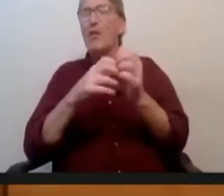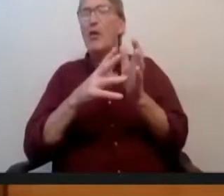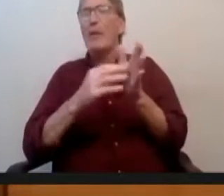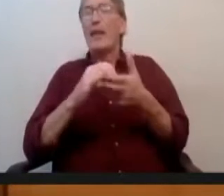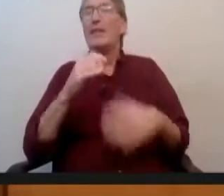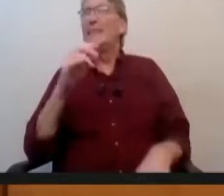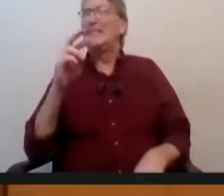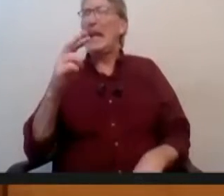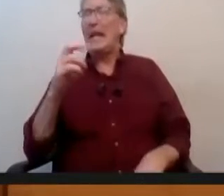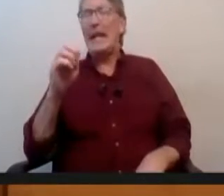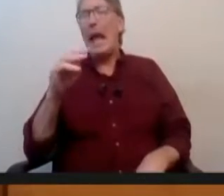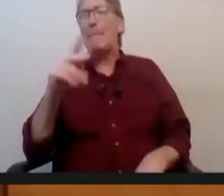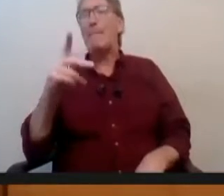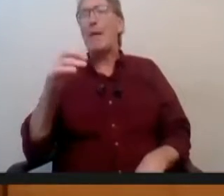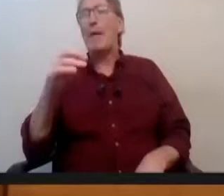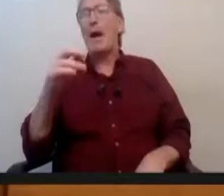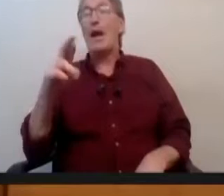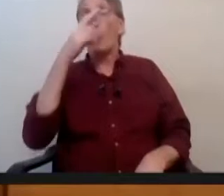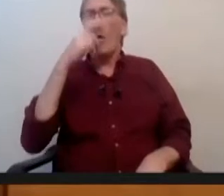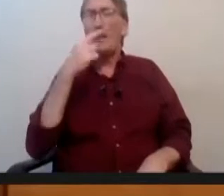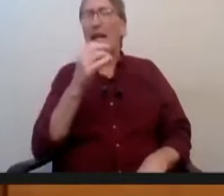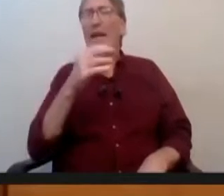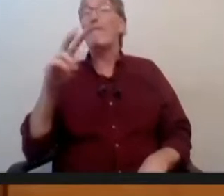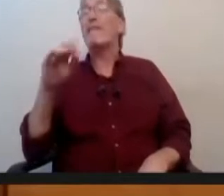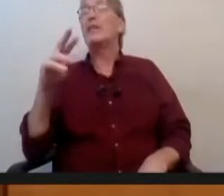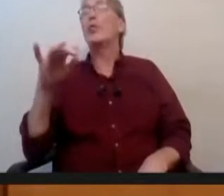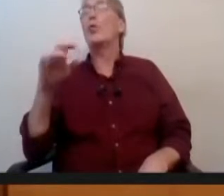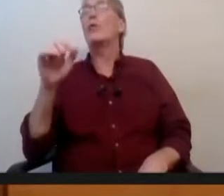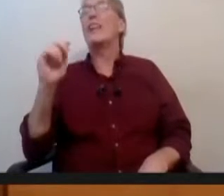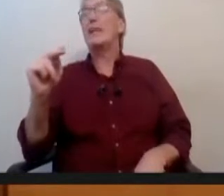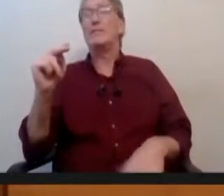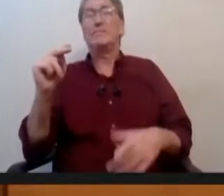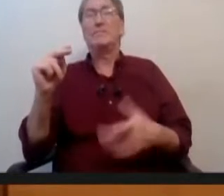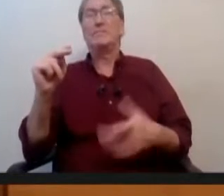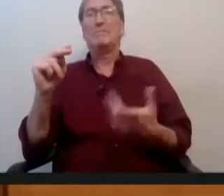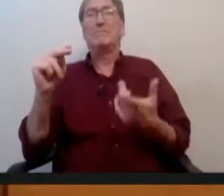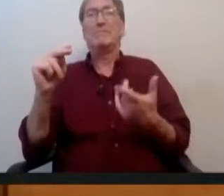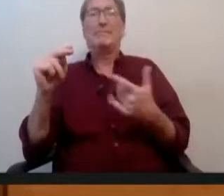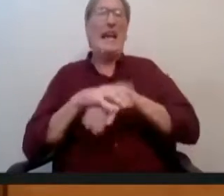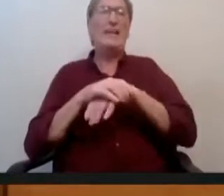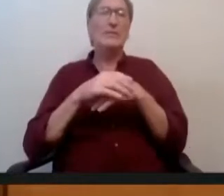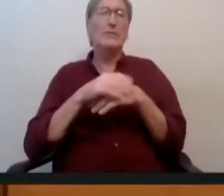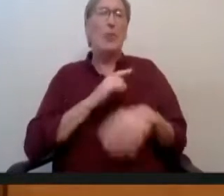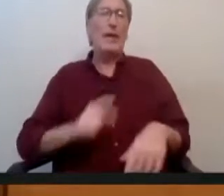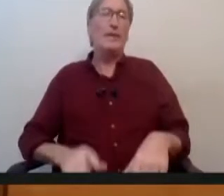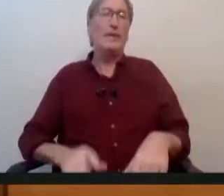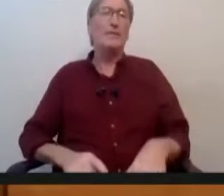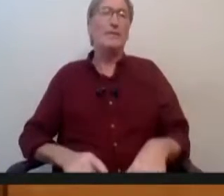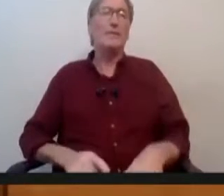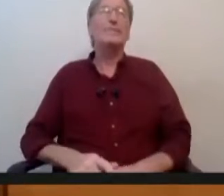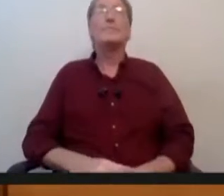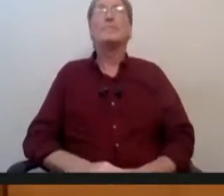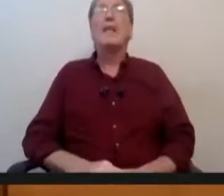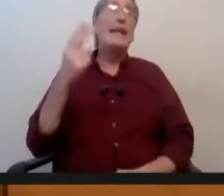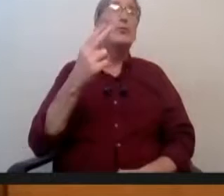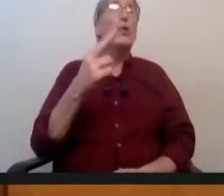Empire, Romanesque, and Queen Anne Victorian. The Historic Review